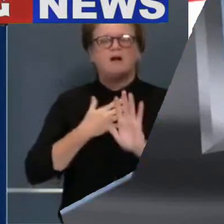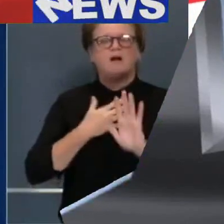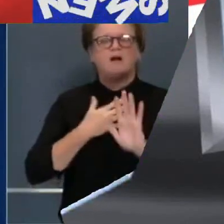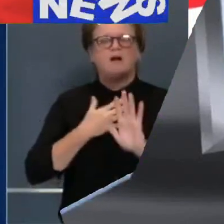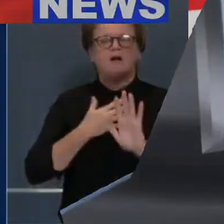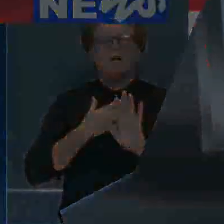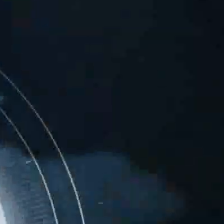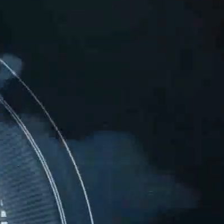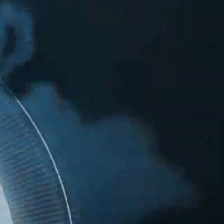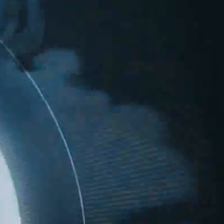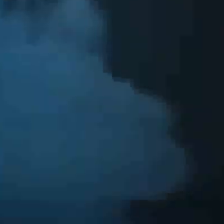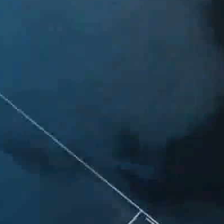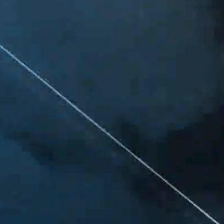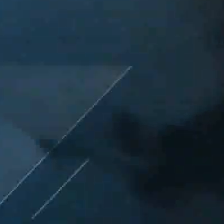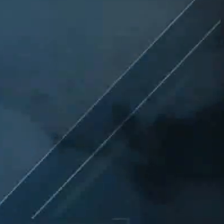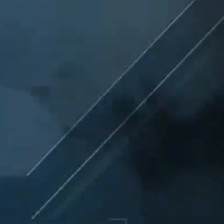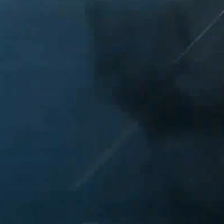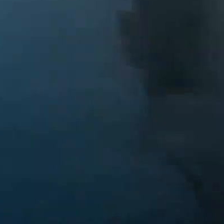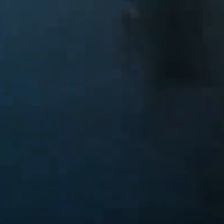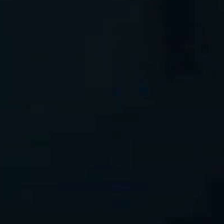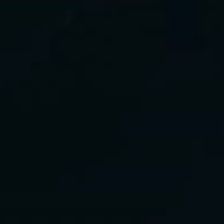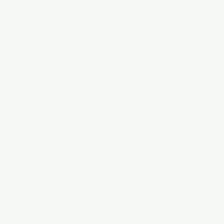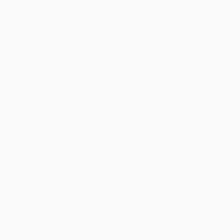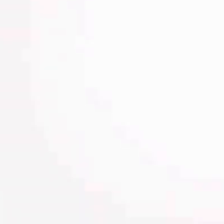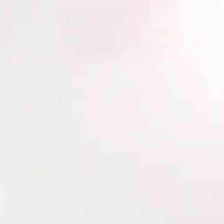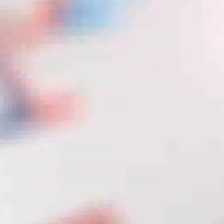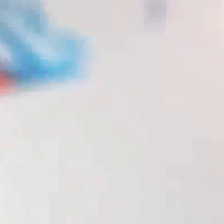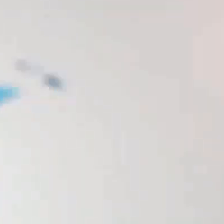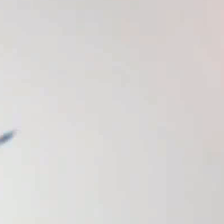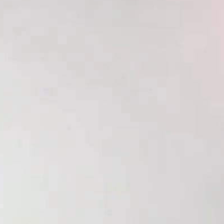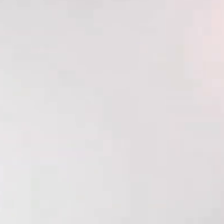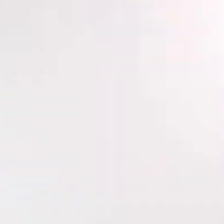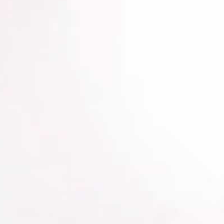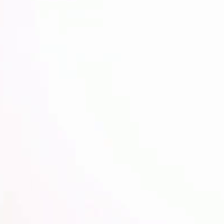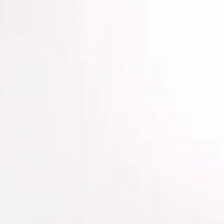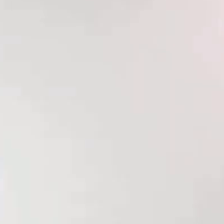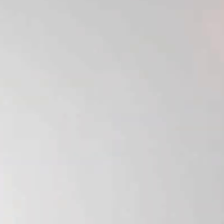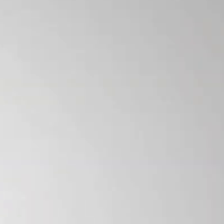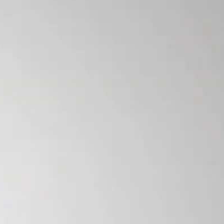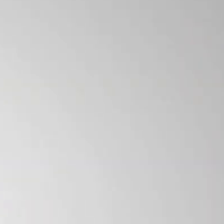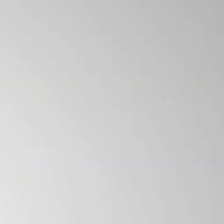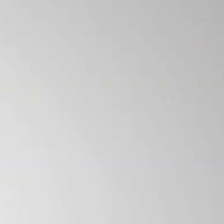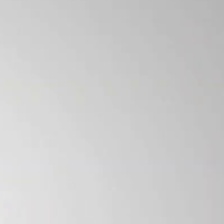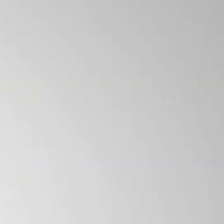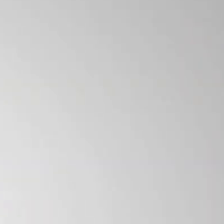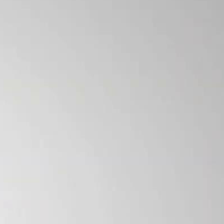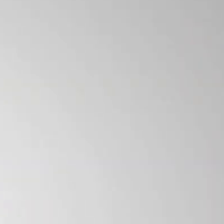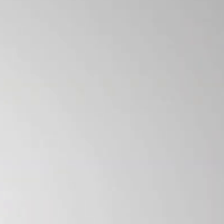Cambodian Broadcasting Network. TV Robok Mat.